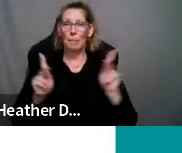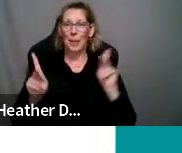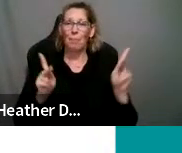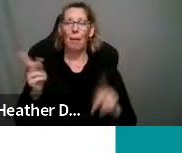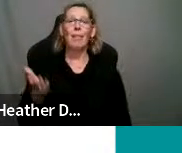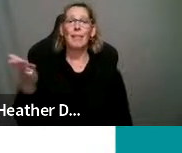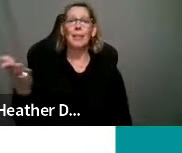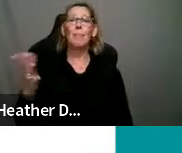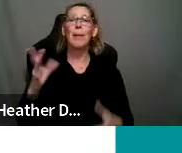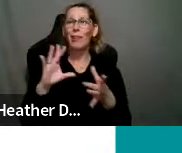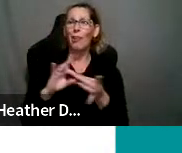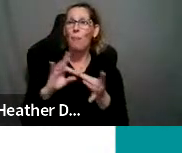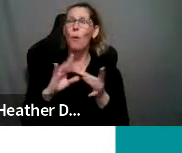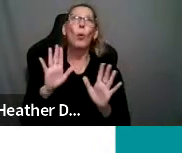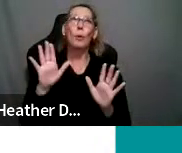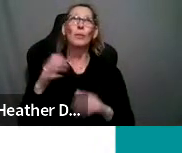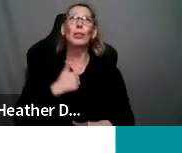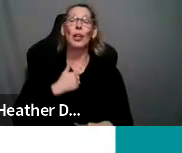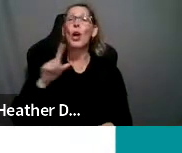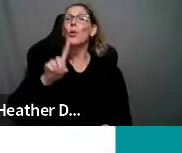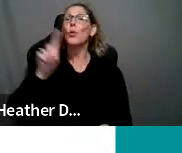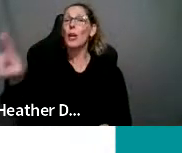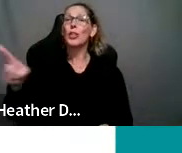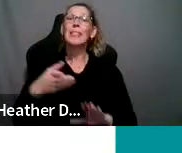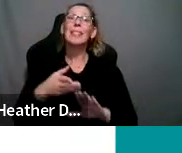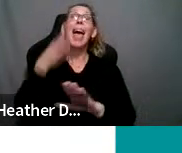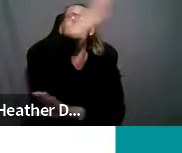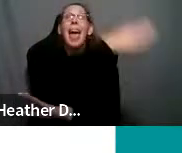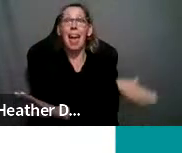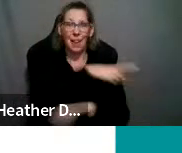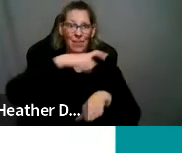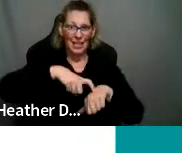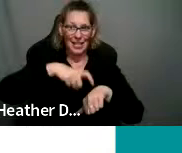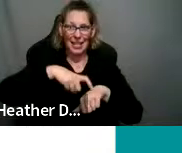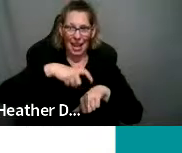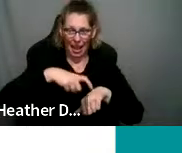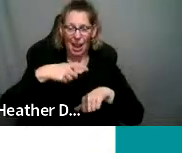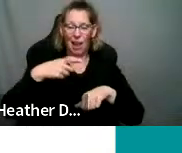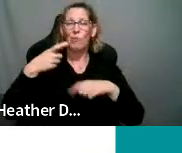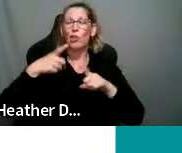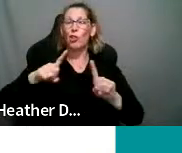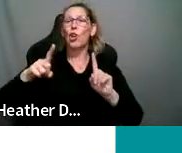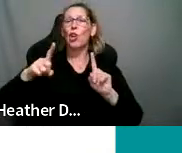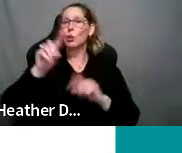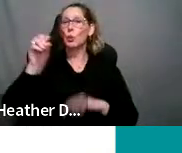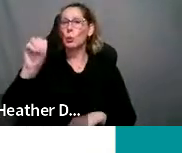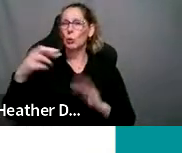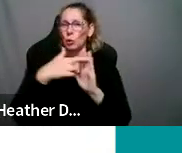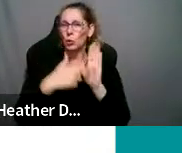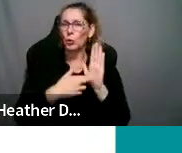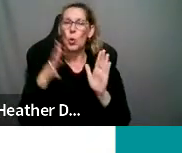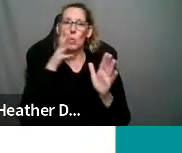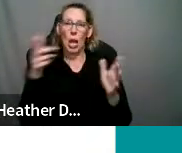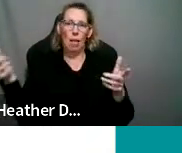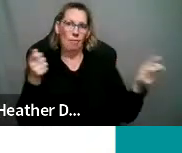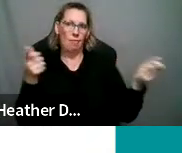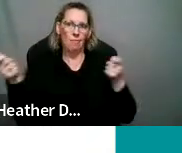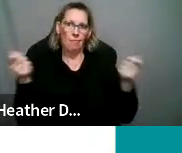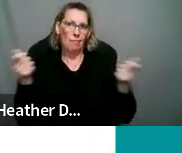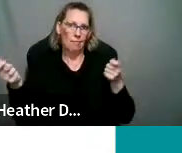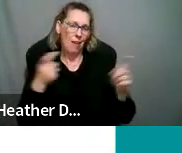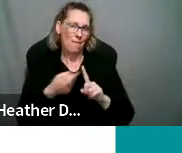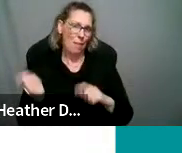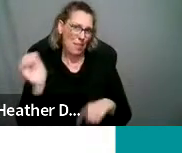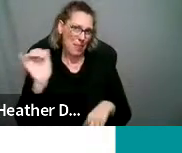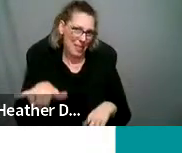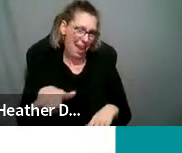comments or submitted questions ahead of time in the Zoom registration. So we'll be pulling from those two sources, the questions